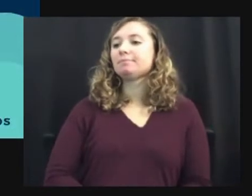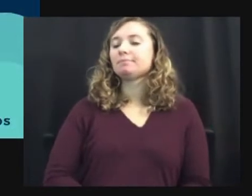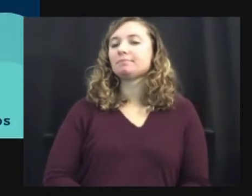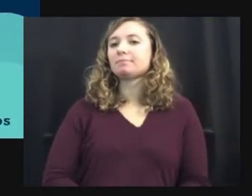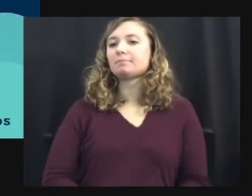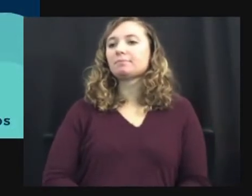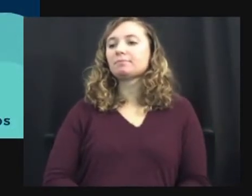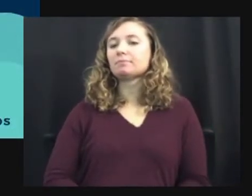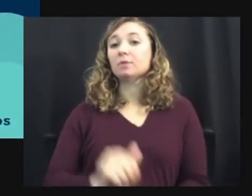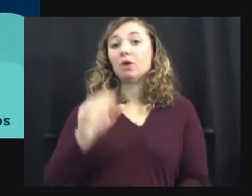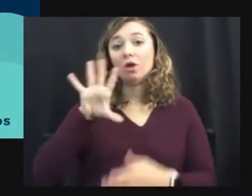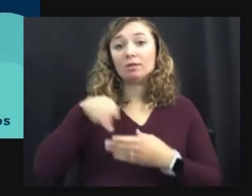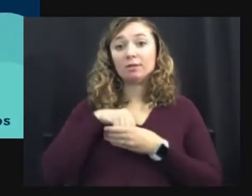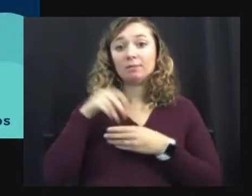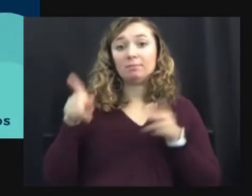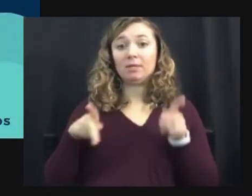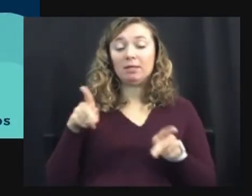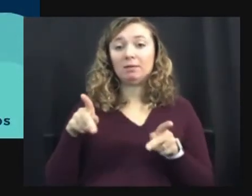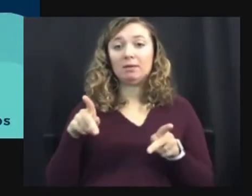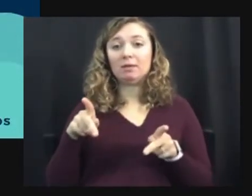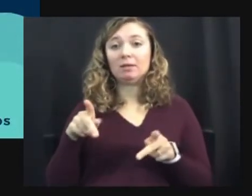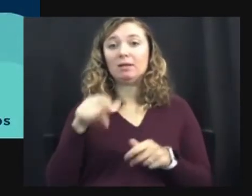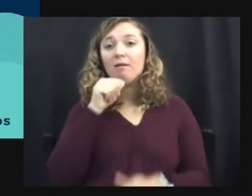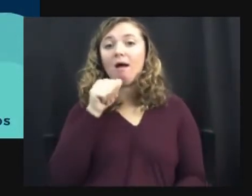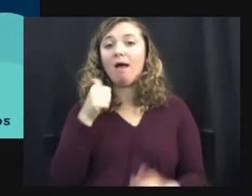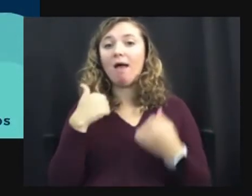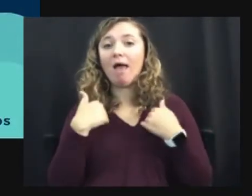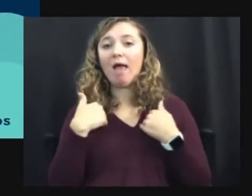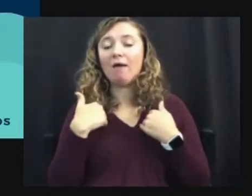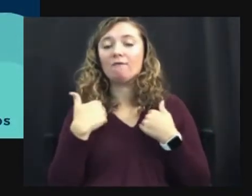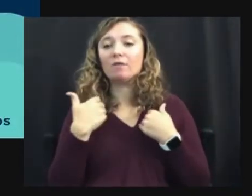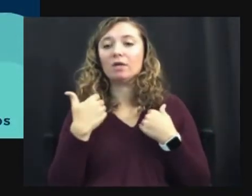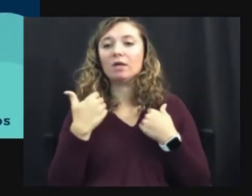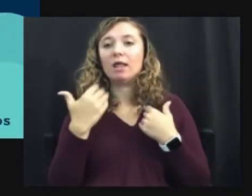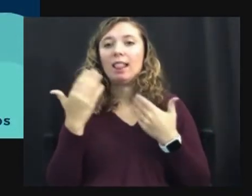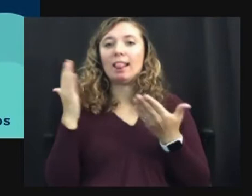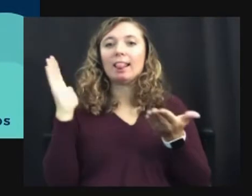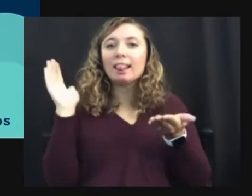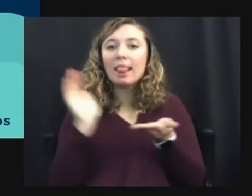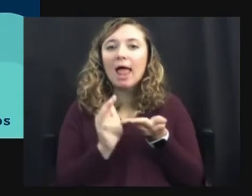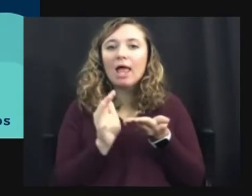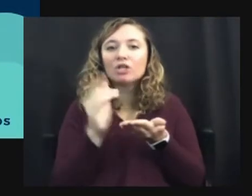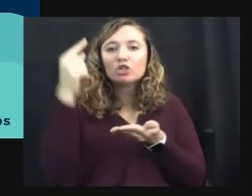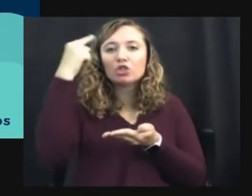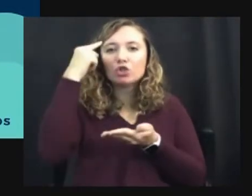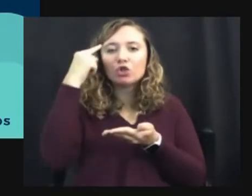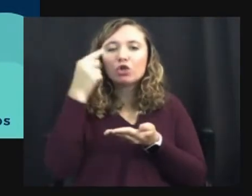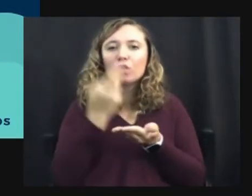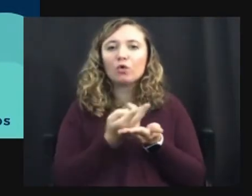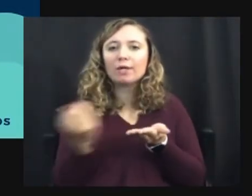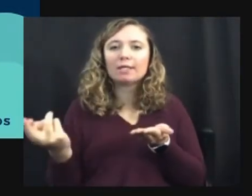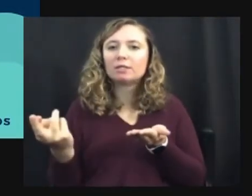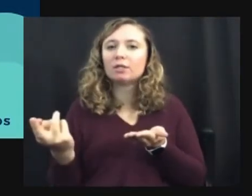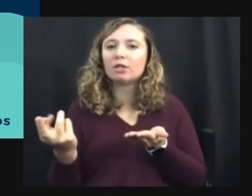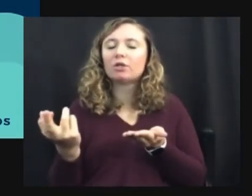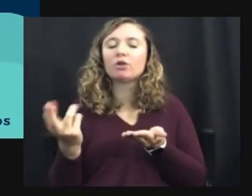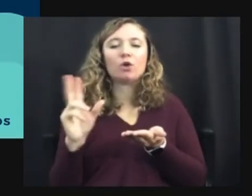So autistic people do not have fewer neural resources. Those resources are just distributed